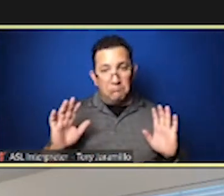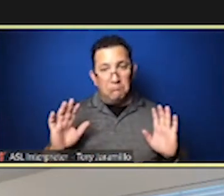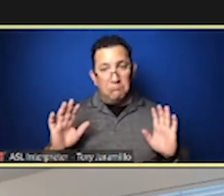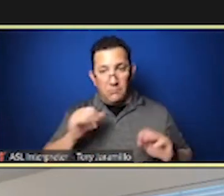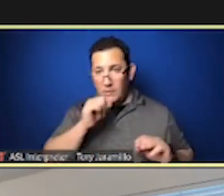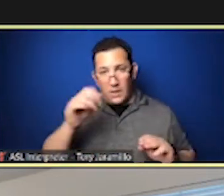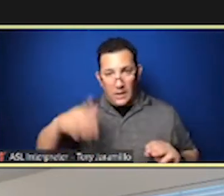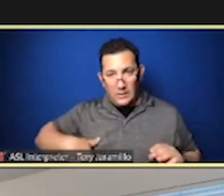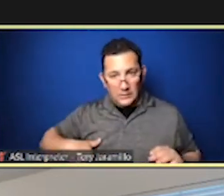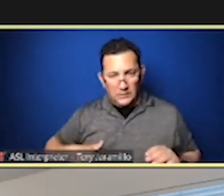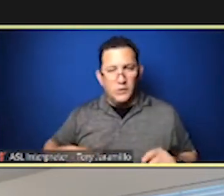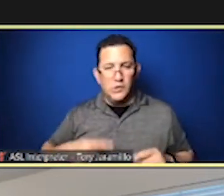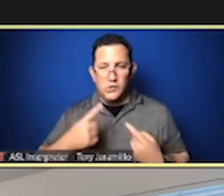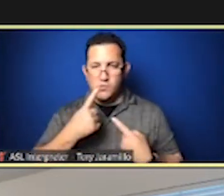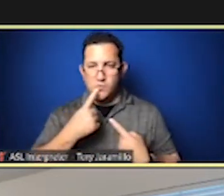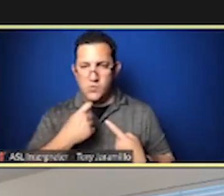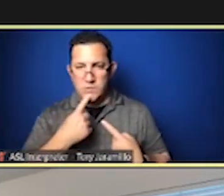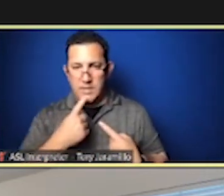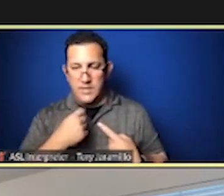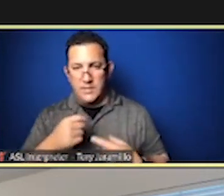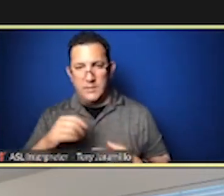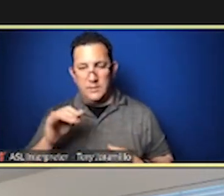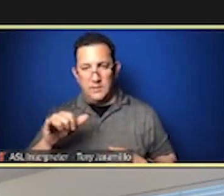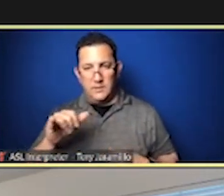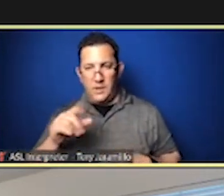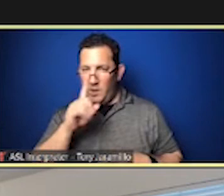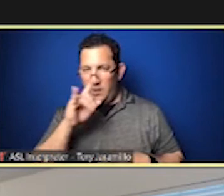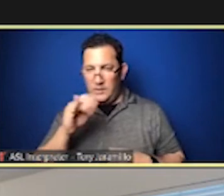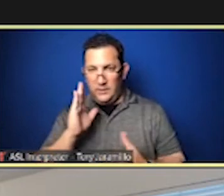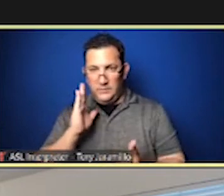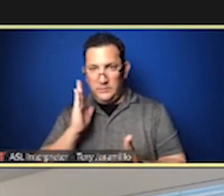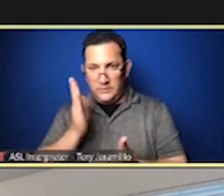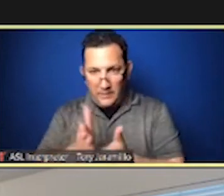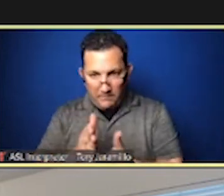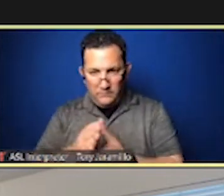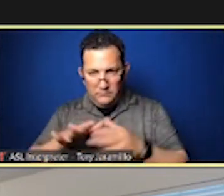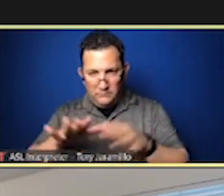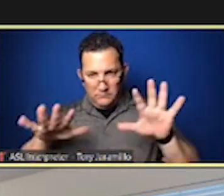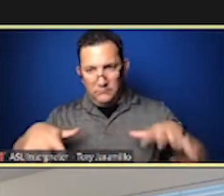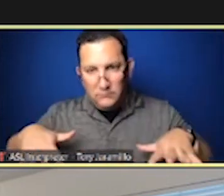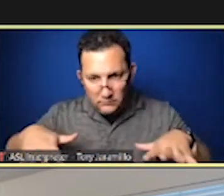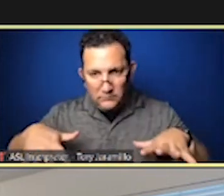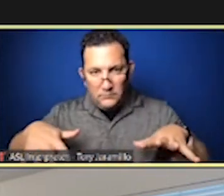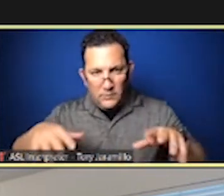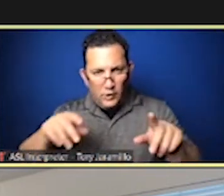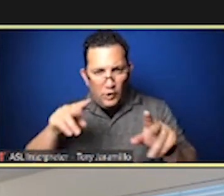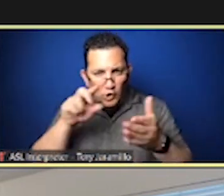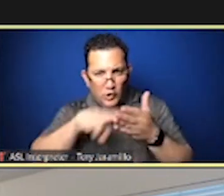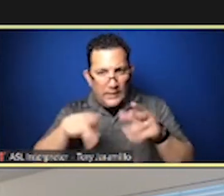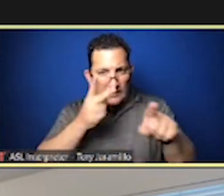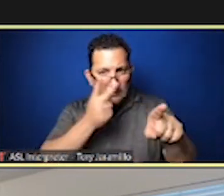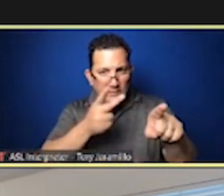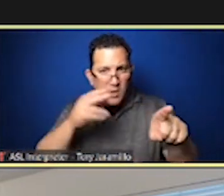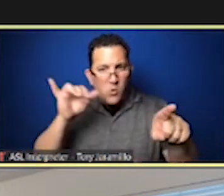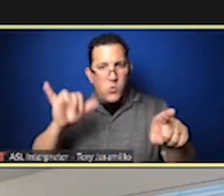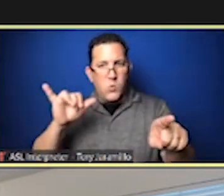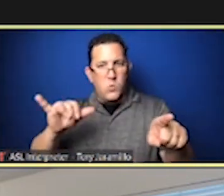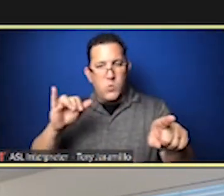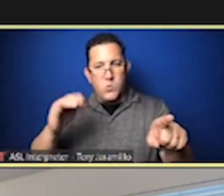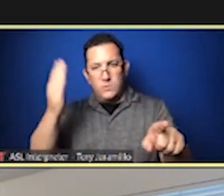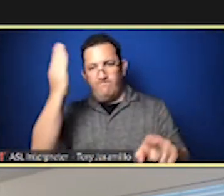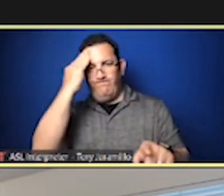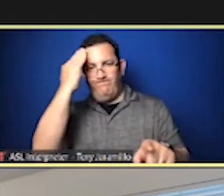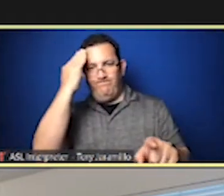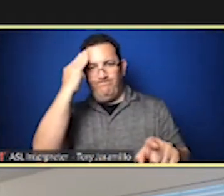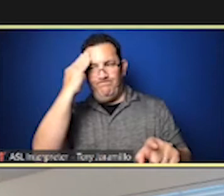So red is like a stop sign. So it makes you know that there's something that